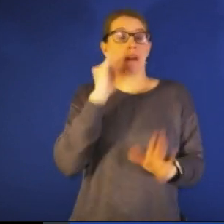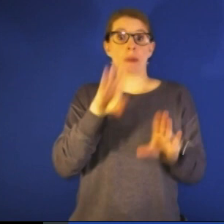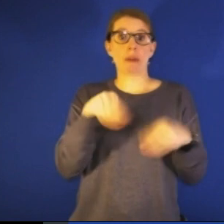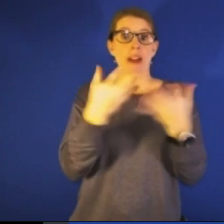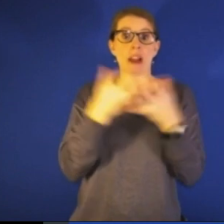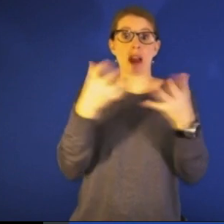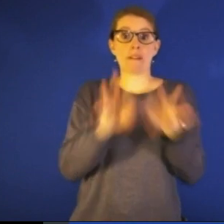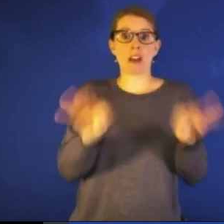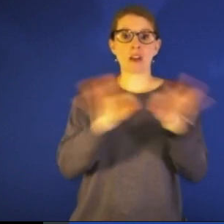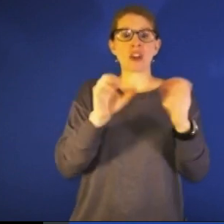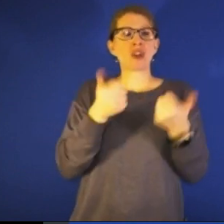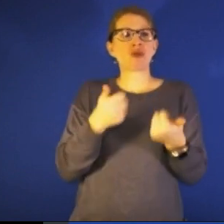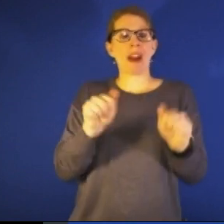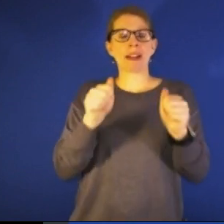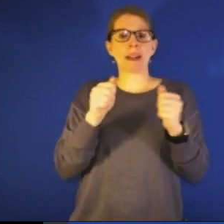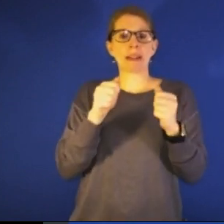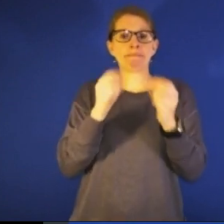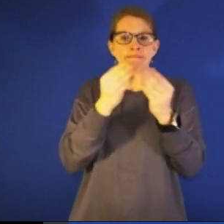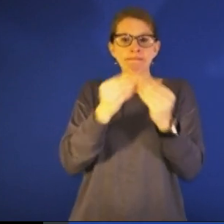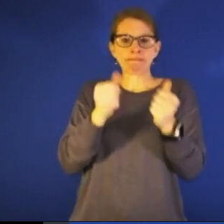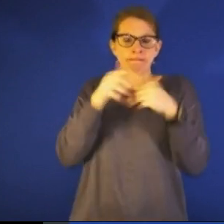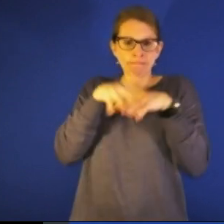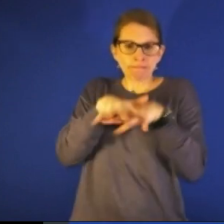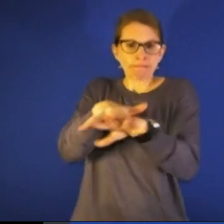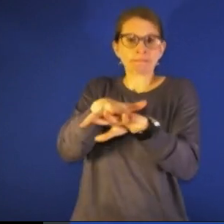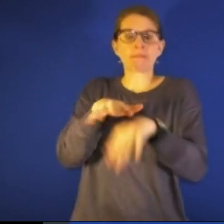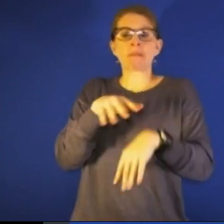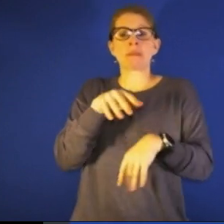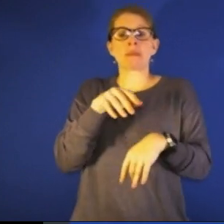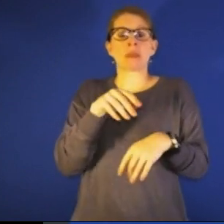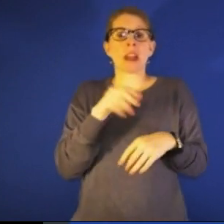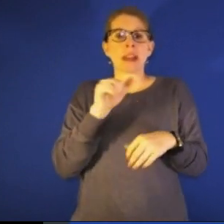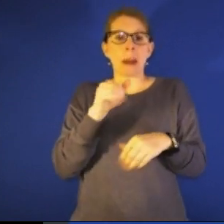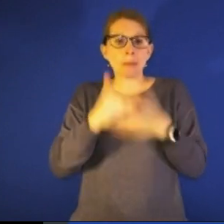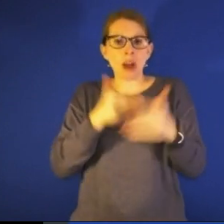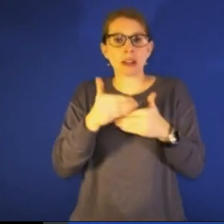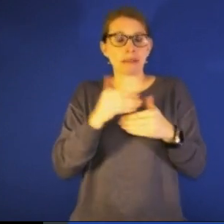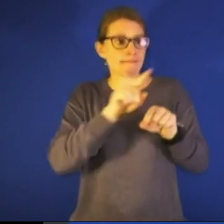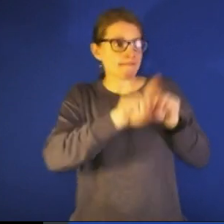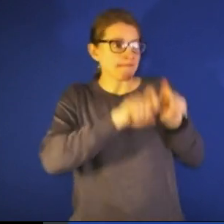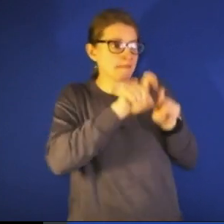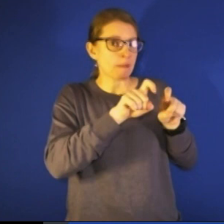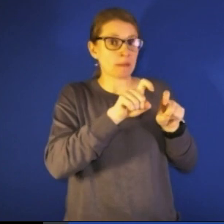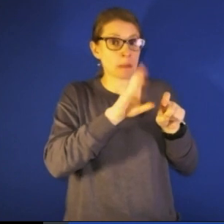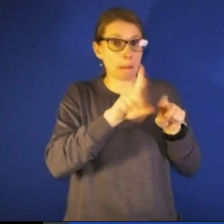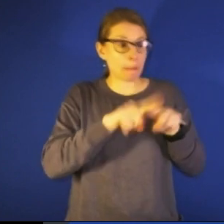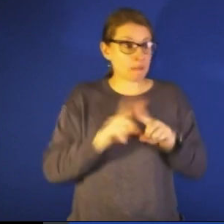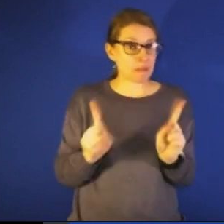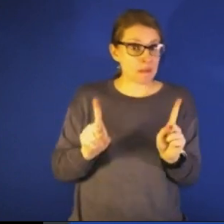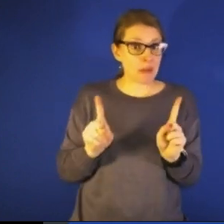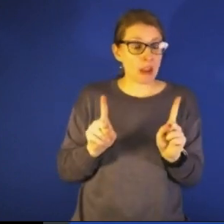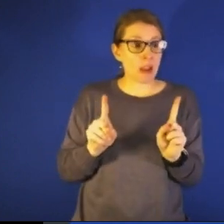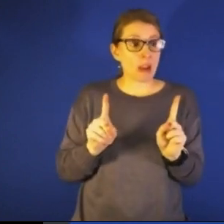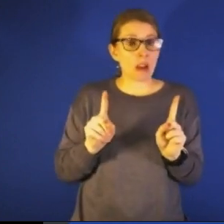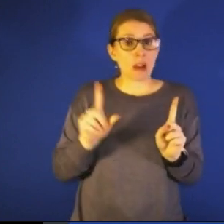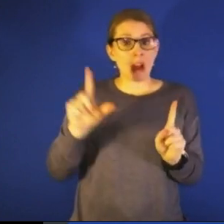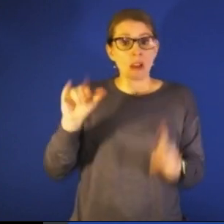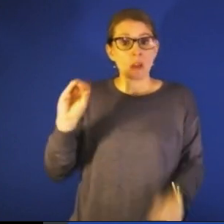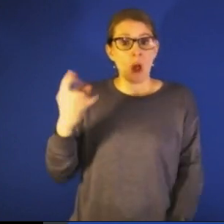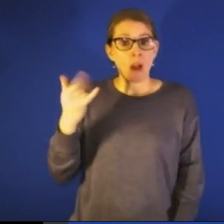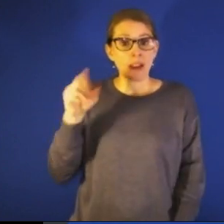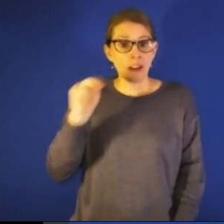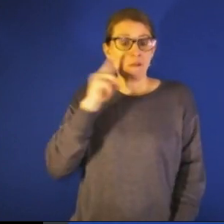streamline the process, trying to spend more time to ask questions and ask someone to differentiate and log into the EHR